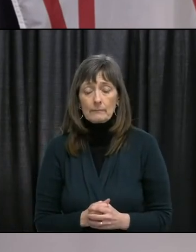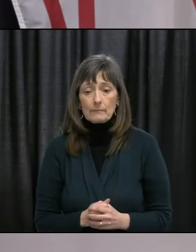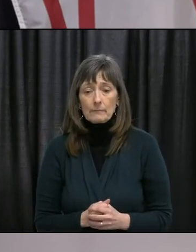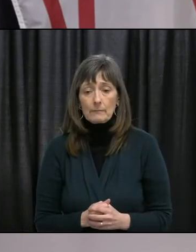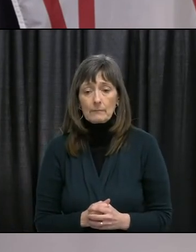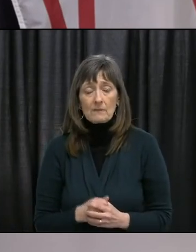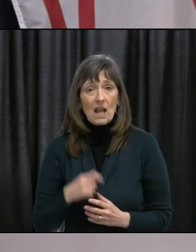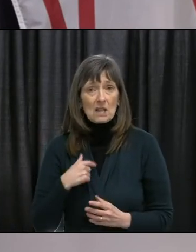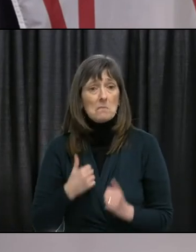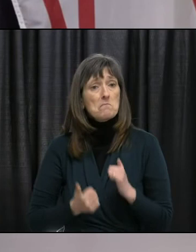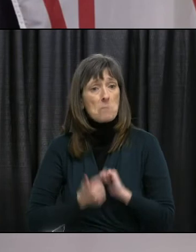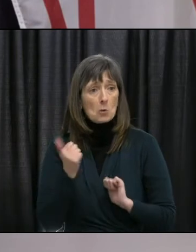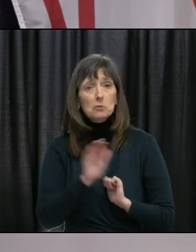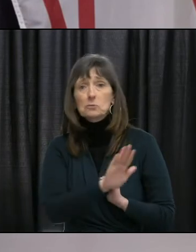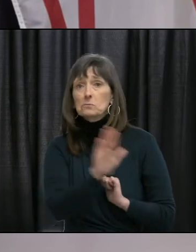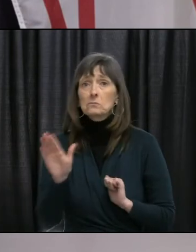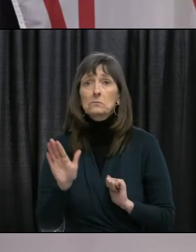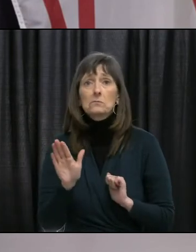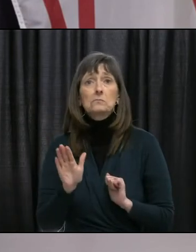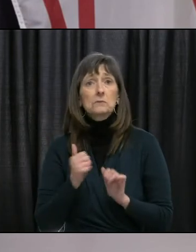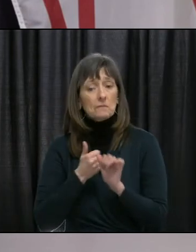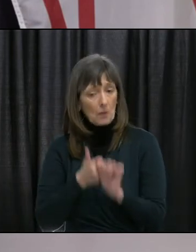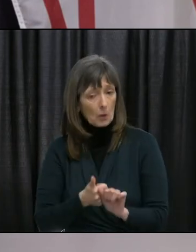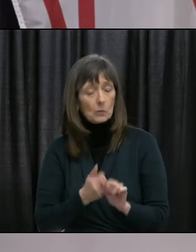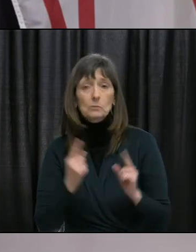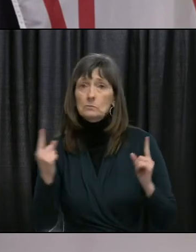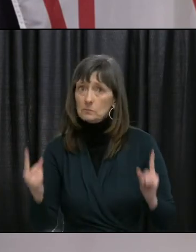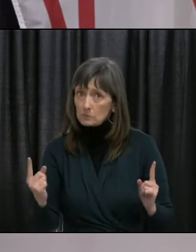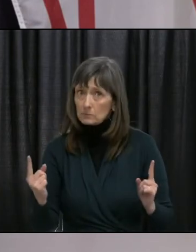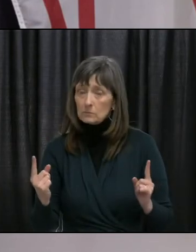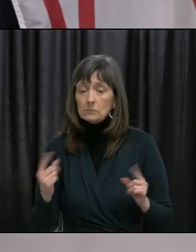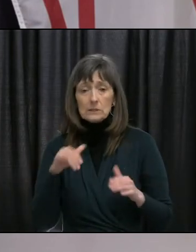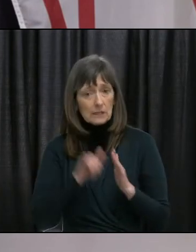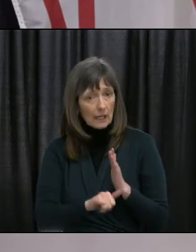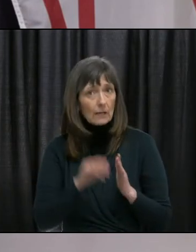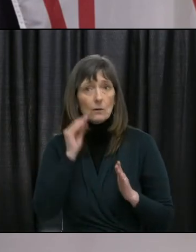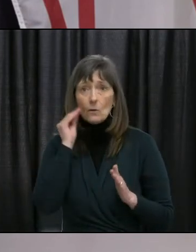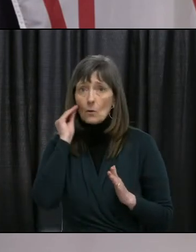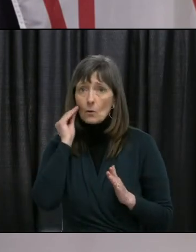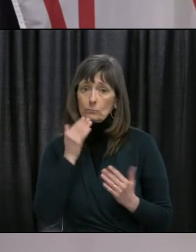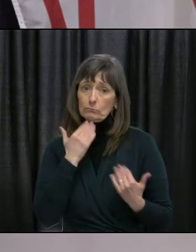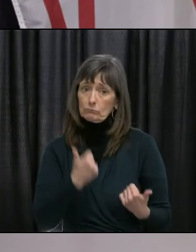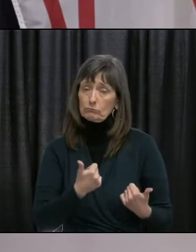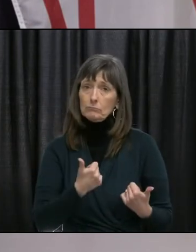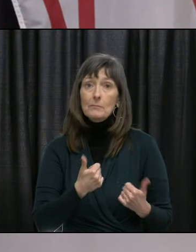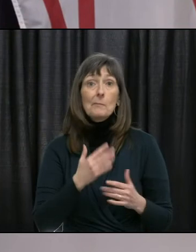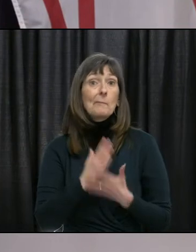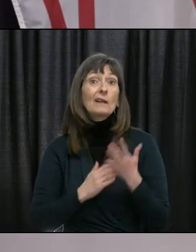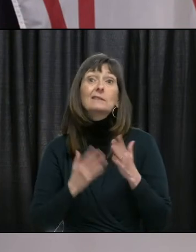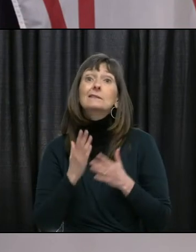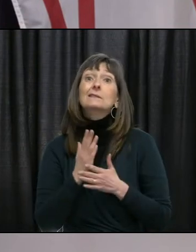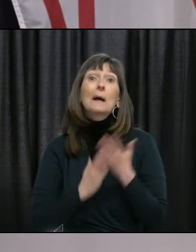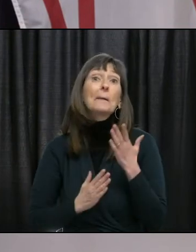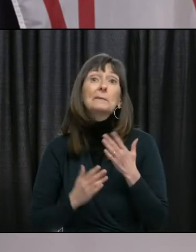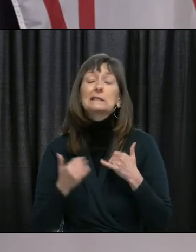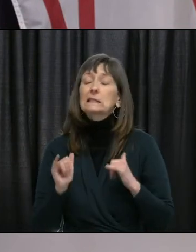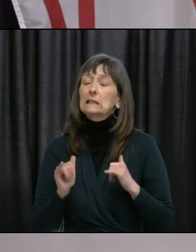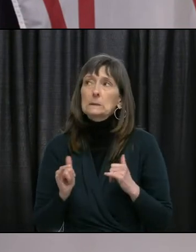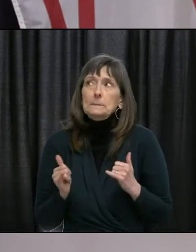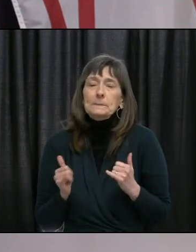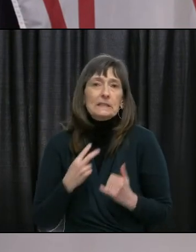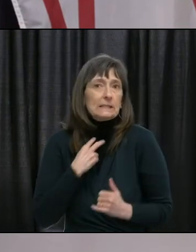been following the rules of social distancing and doing a very good job, there are still some who are not able to